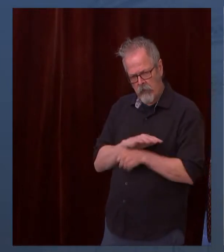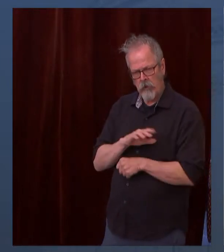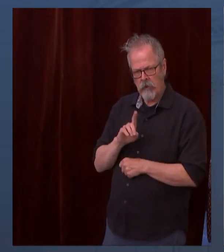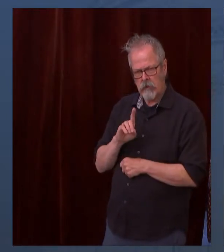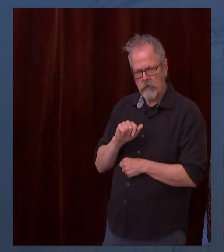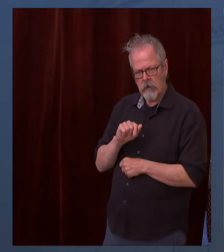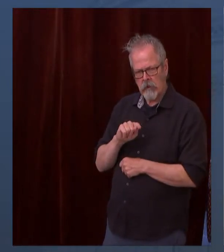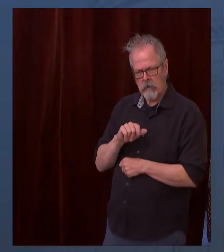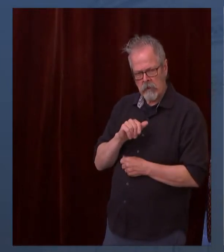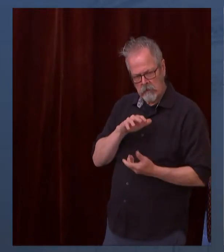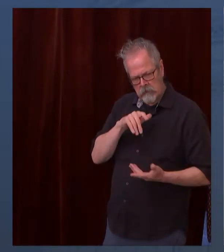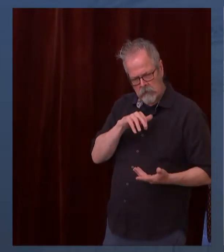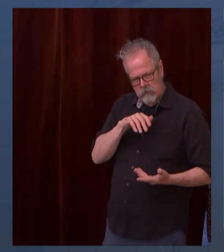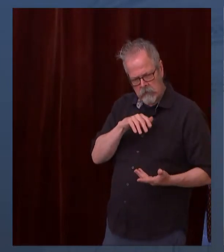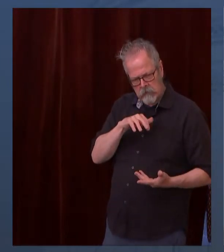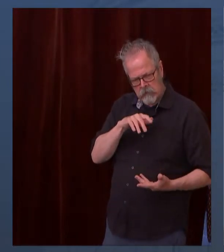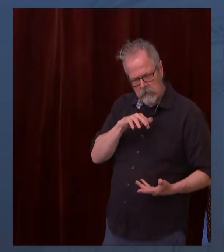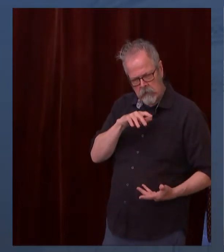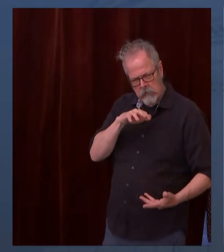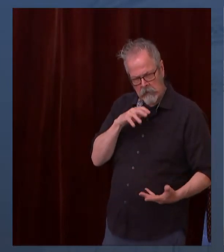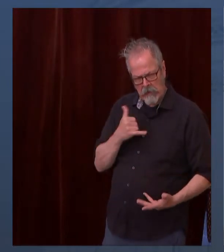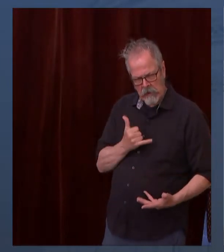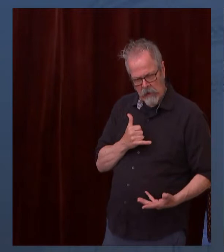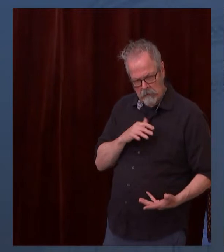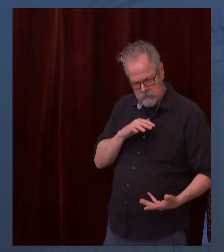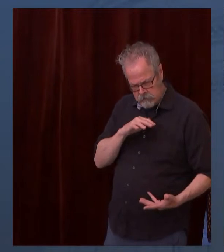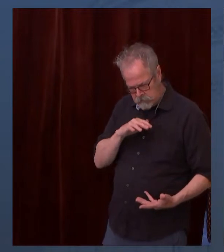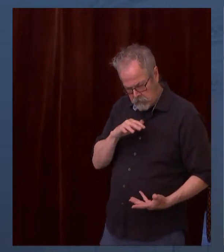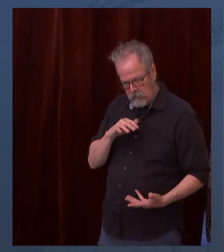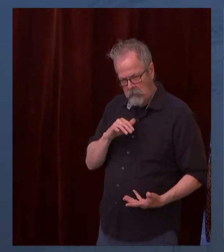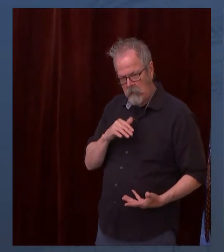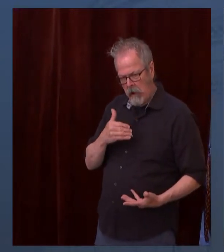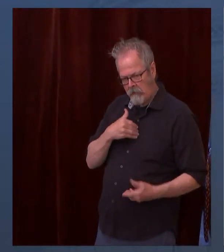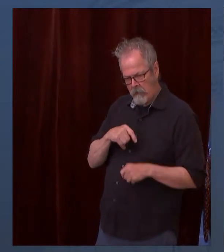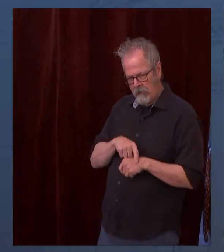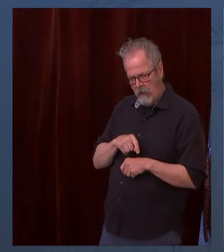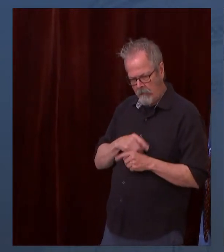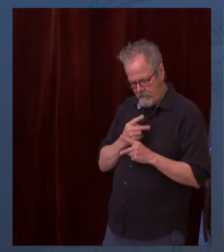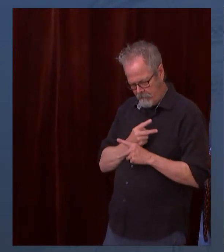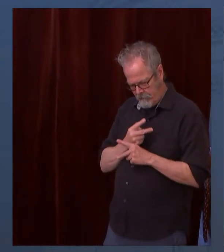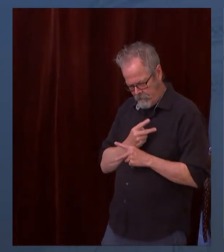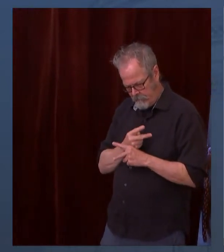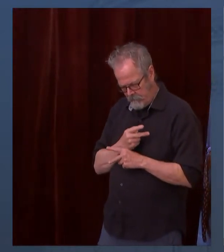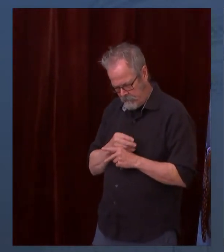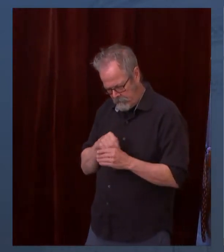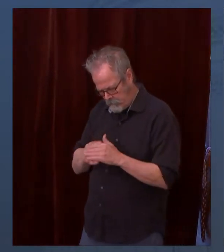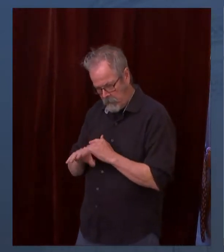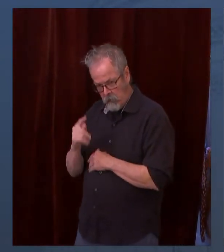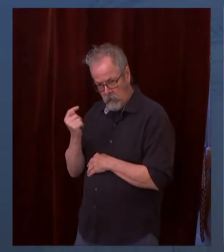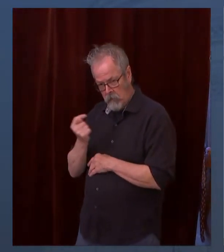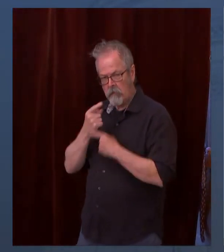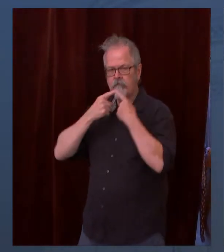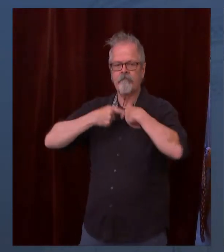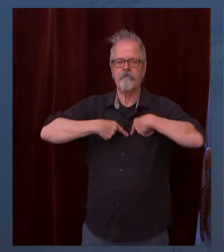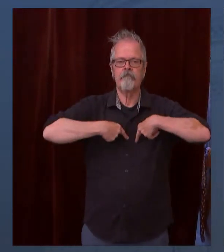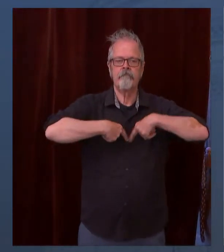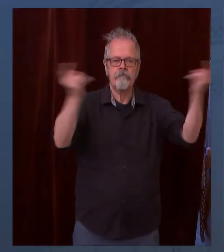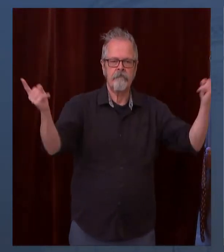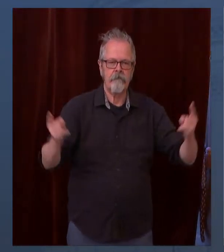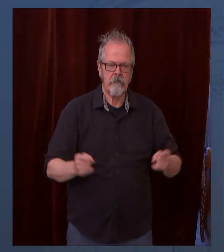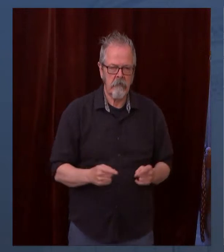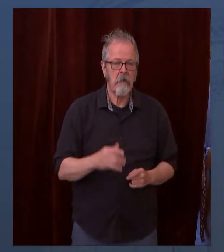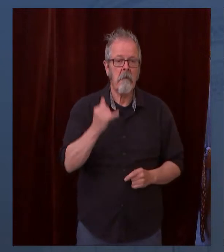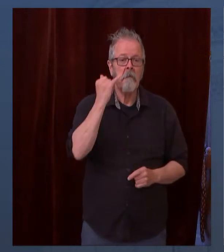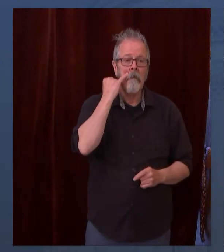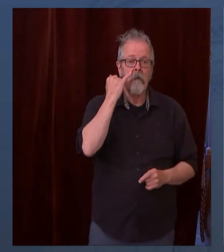metrics. And so we felt that if we were getting that information Friday over the weekend, that